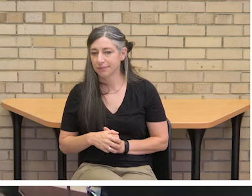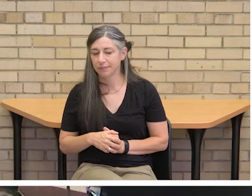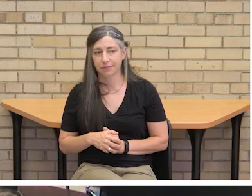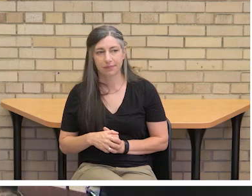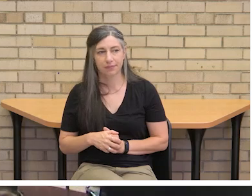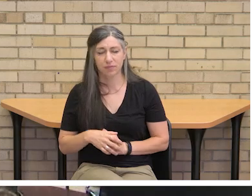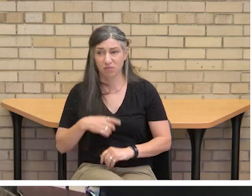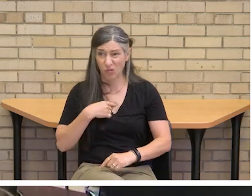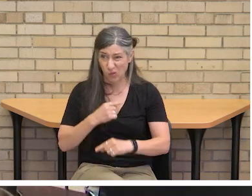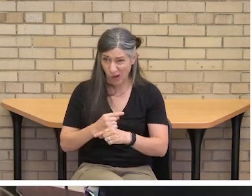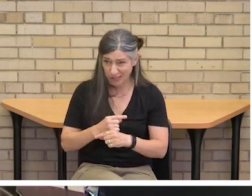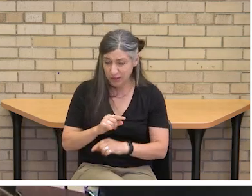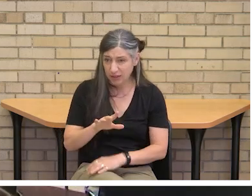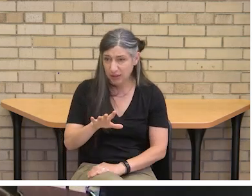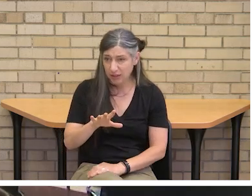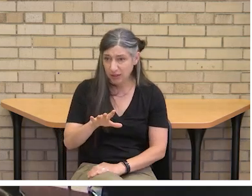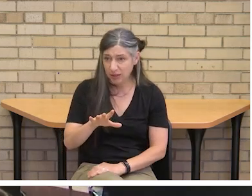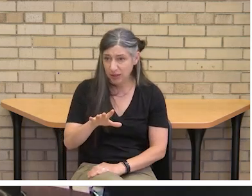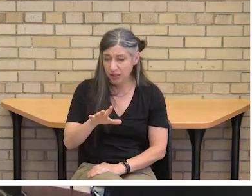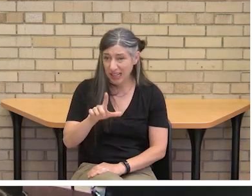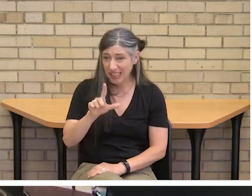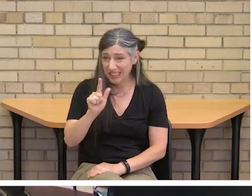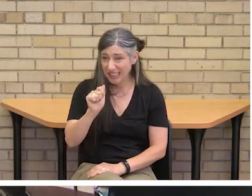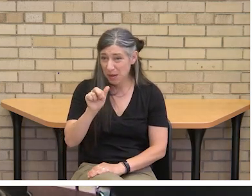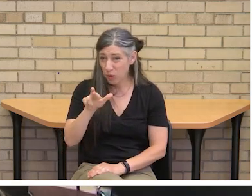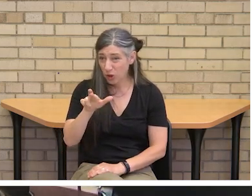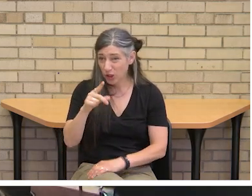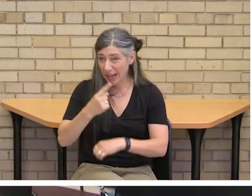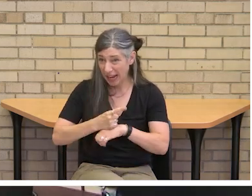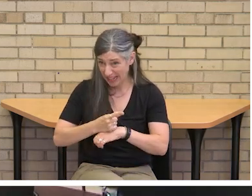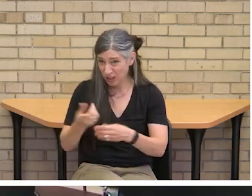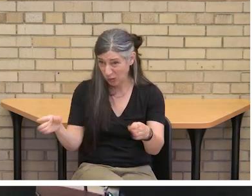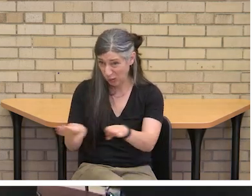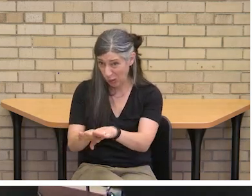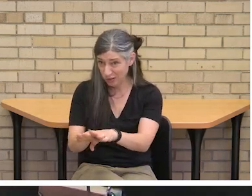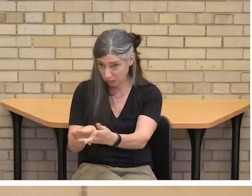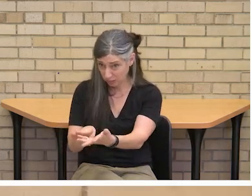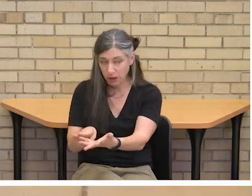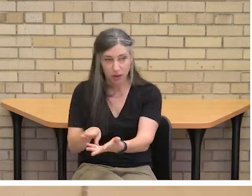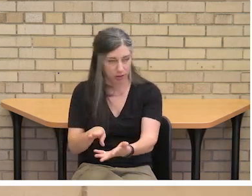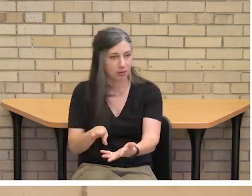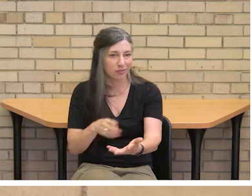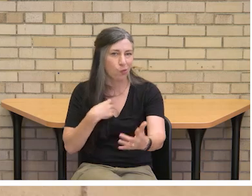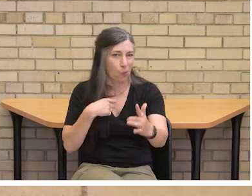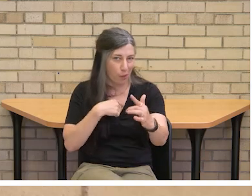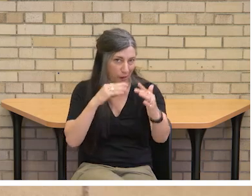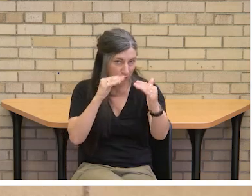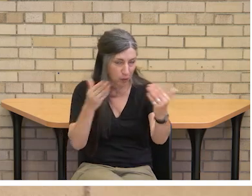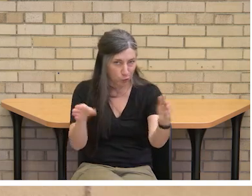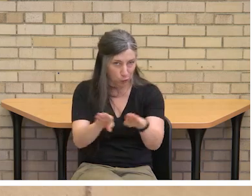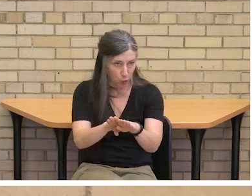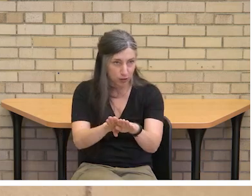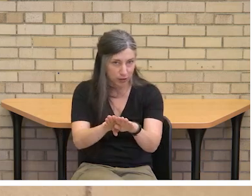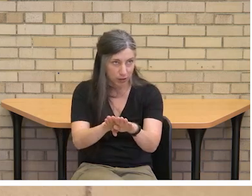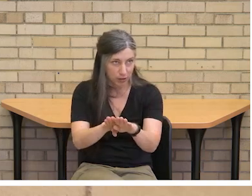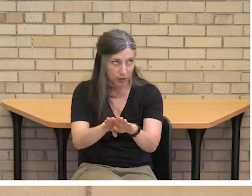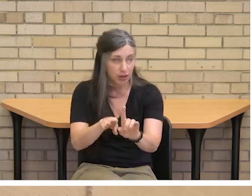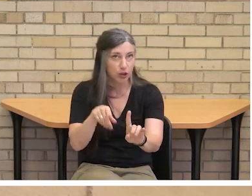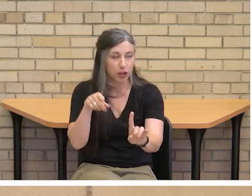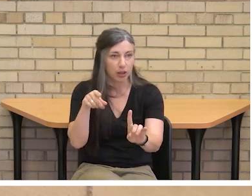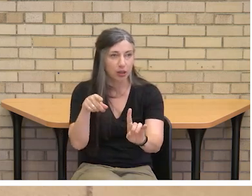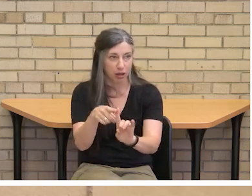Eric, did I have that correct earlier, that it's Labor Day is? Okay, so the expectation is that things will remain open